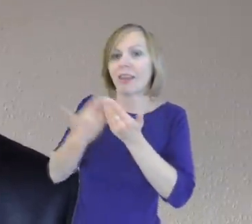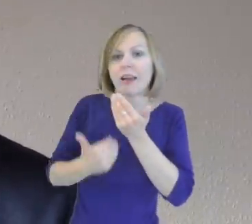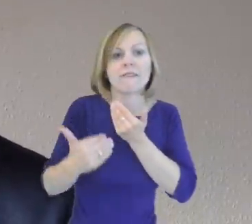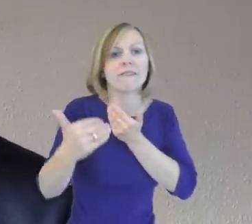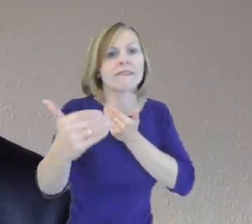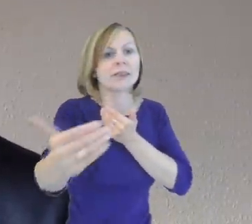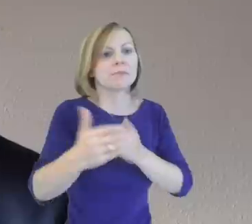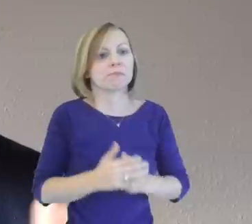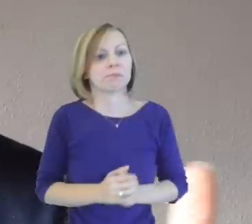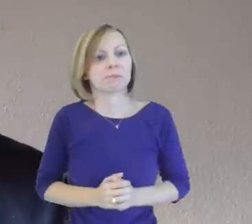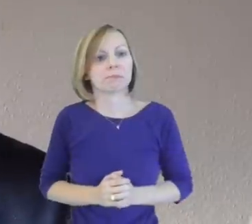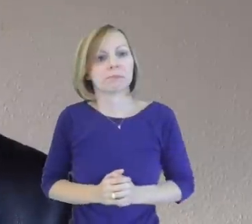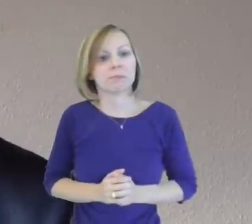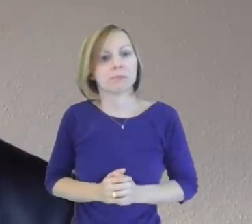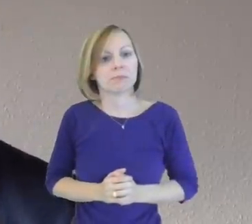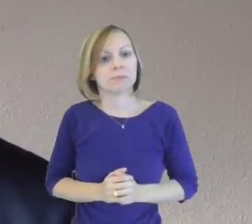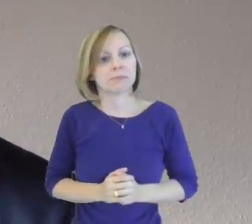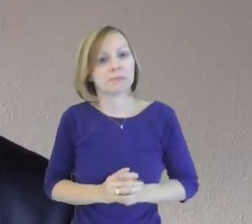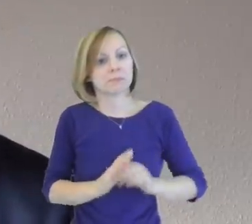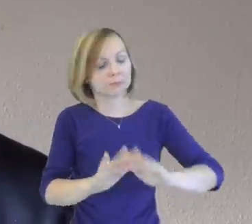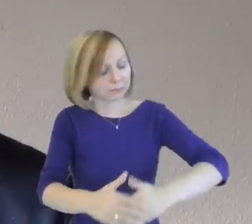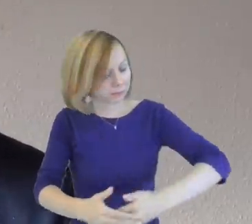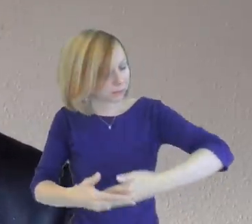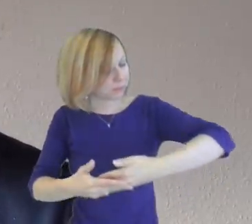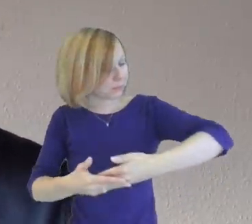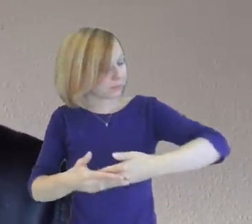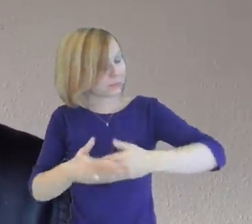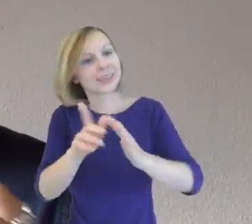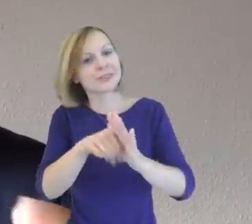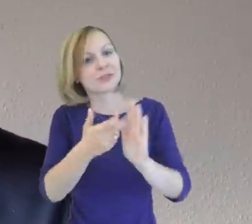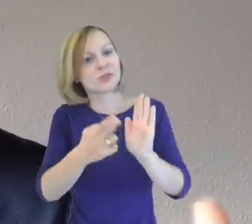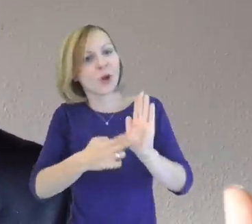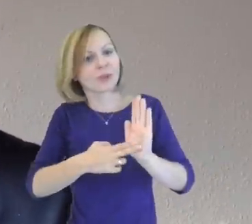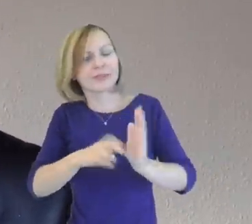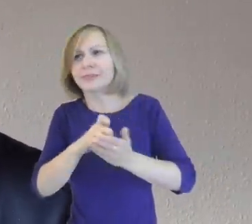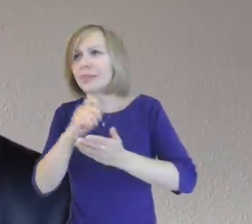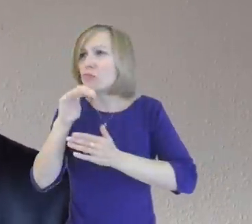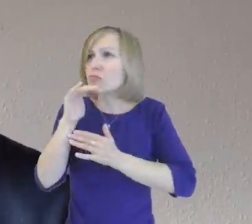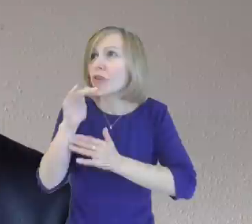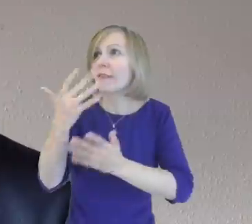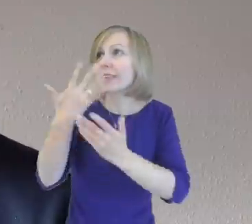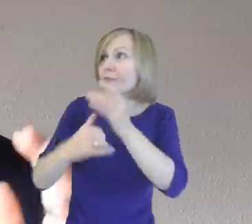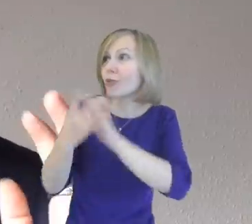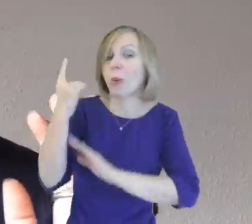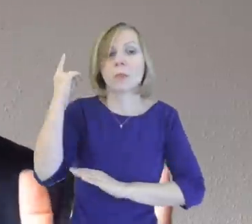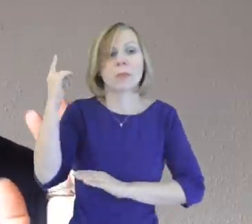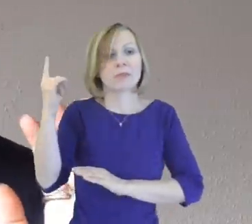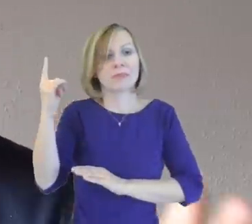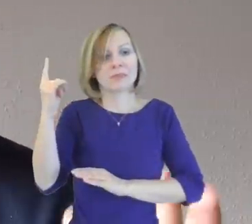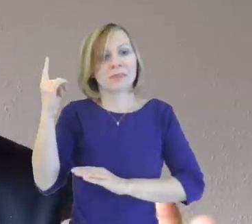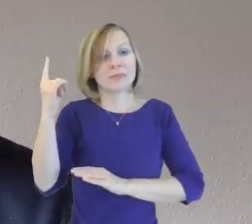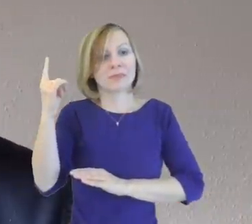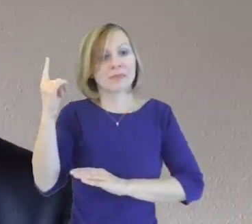our life. And thou, child, shalt be called the prophet of the highest, for thou shalt